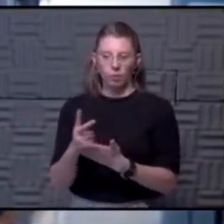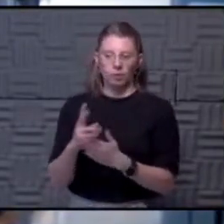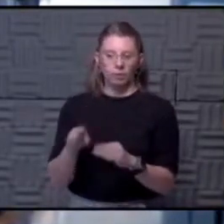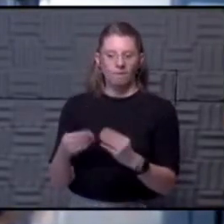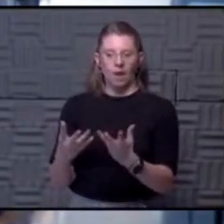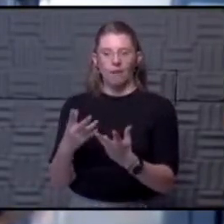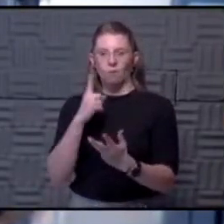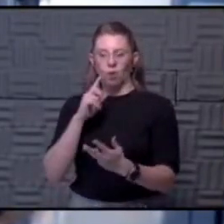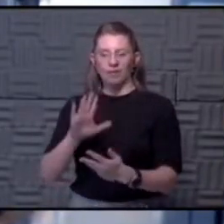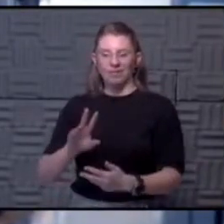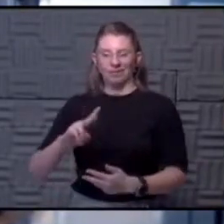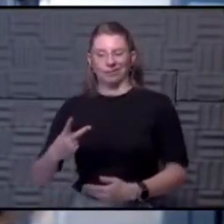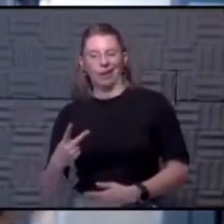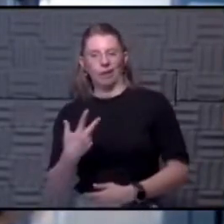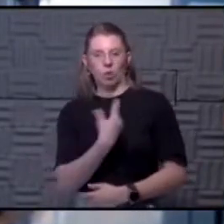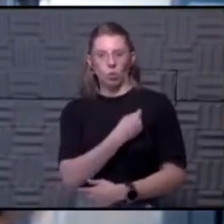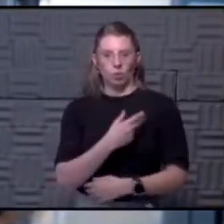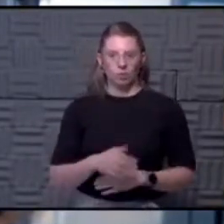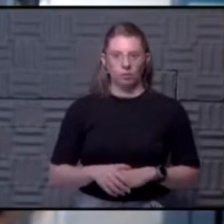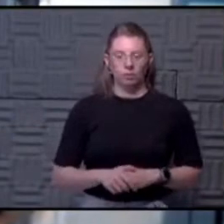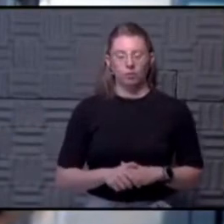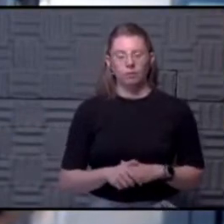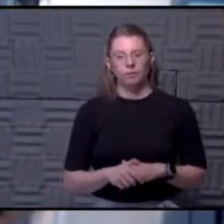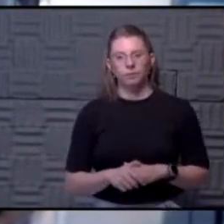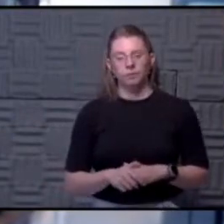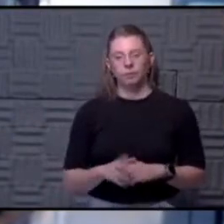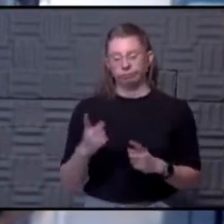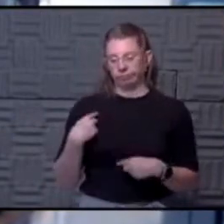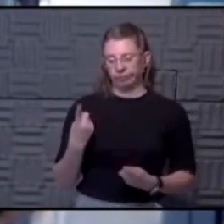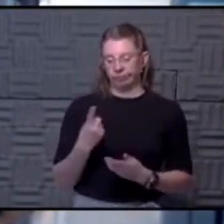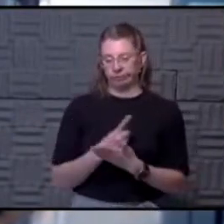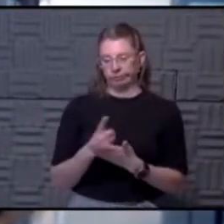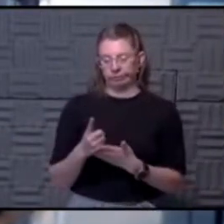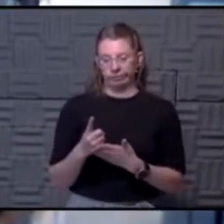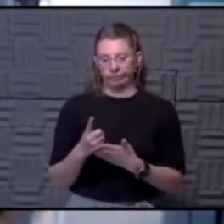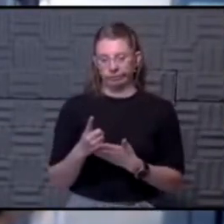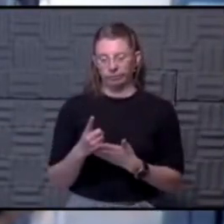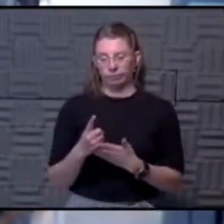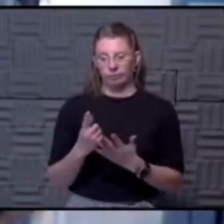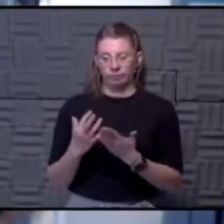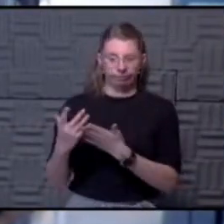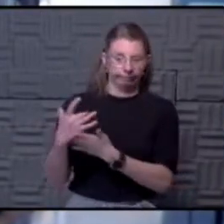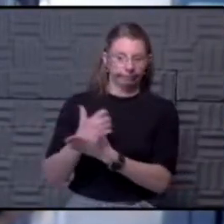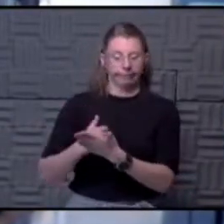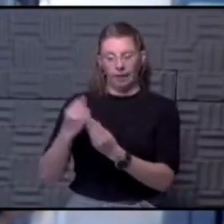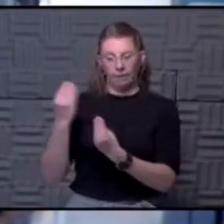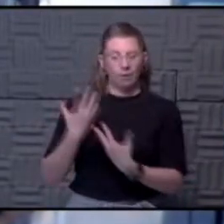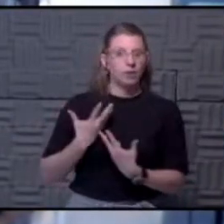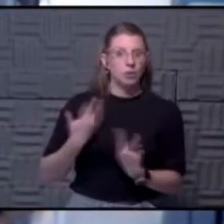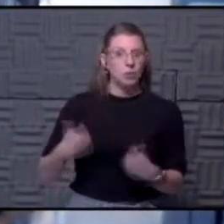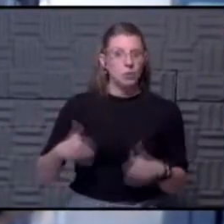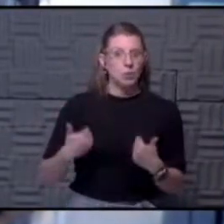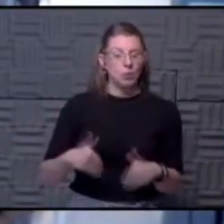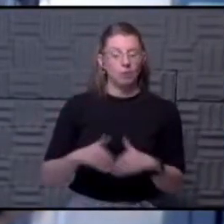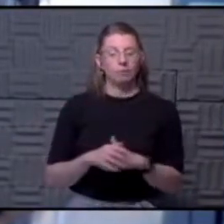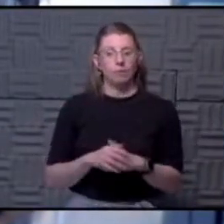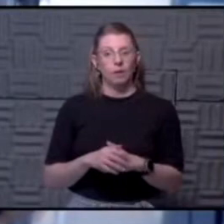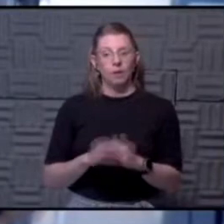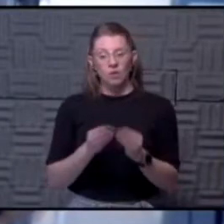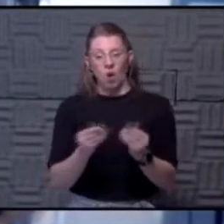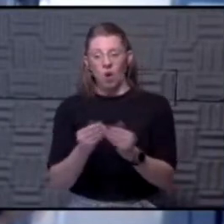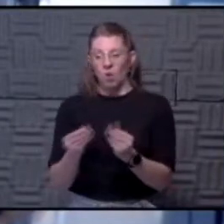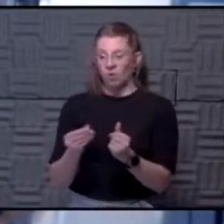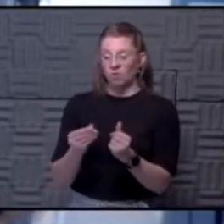people their second dose. So we've really, even in the last week, have a lot of great information to act upon to find out where we can solve